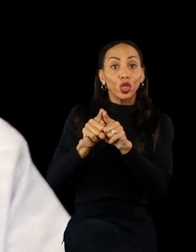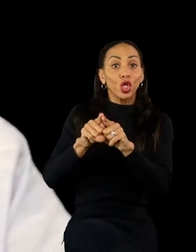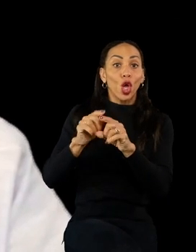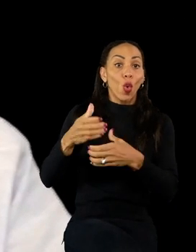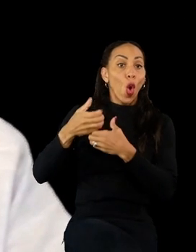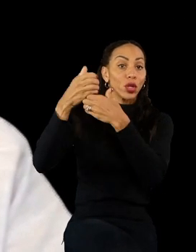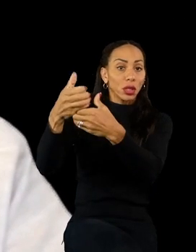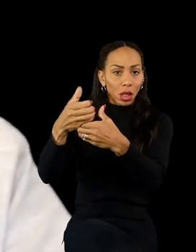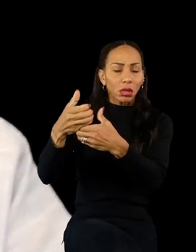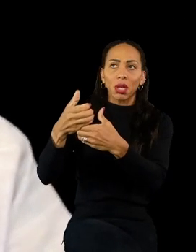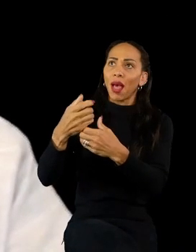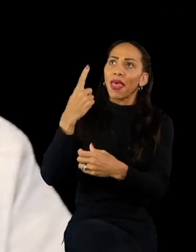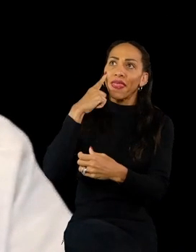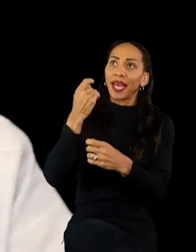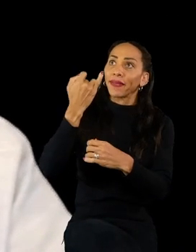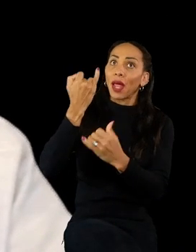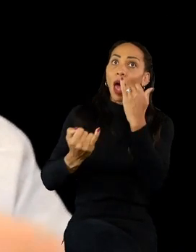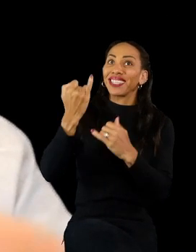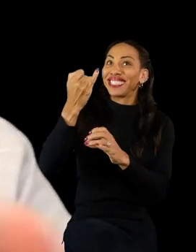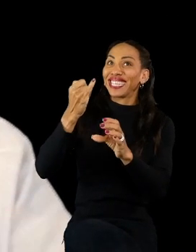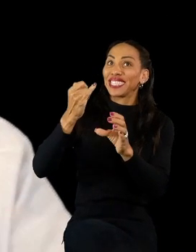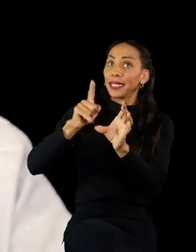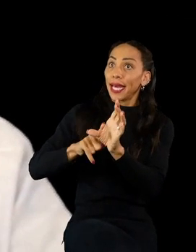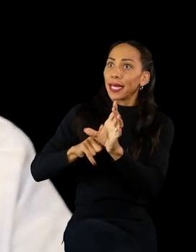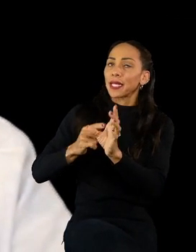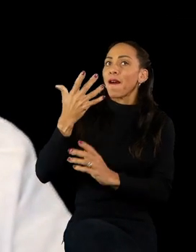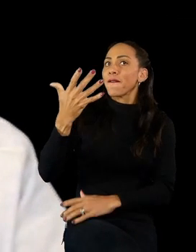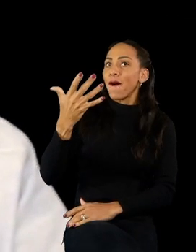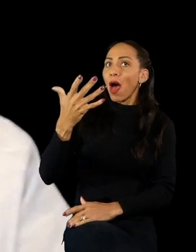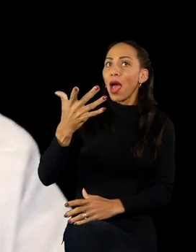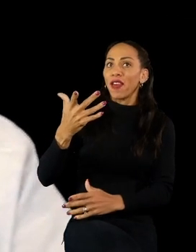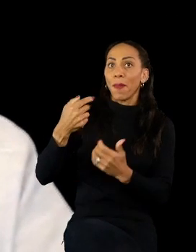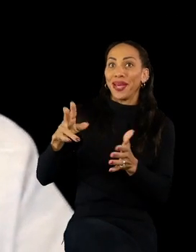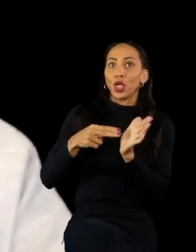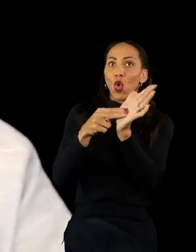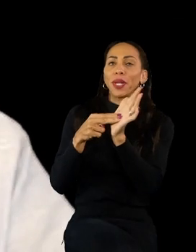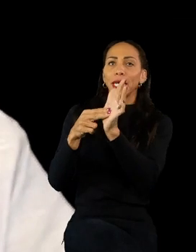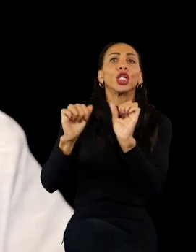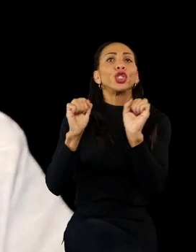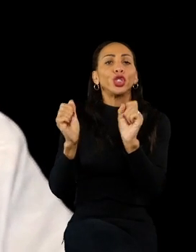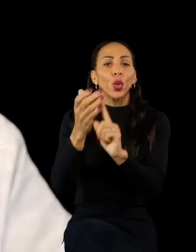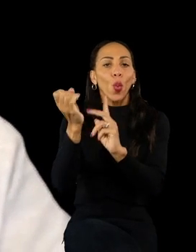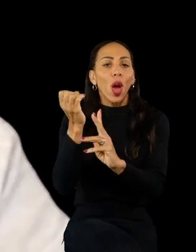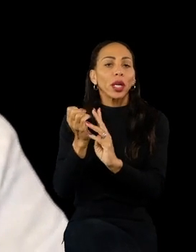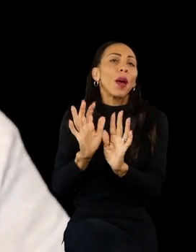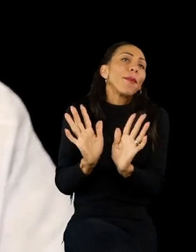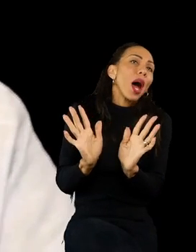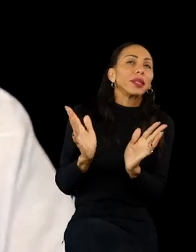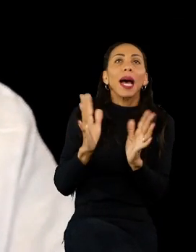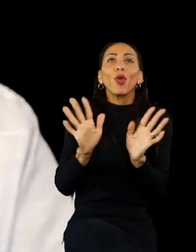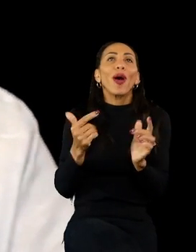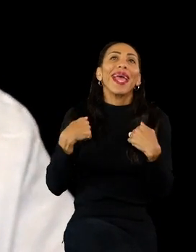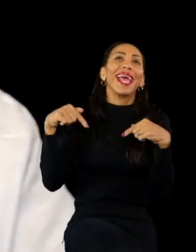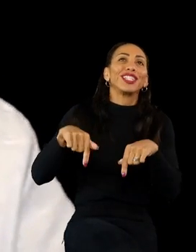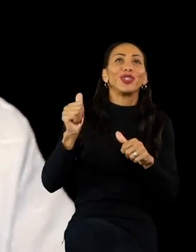student BAFTAs and student Oscars. So I think kind of five in the last six 6 years, films have been nominated,